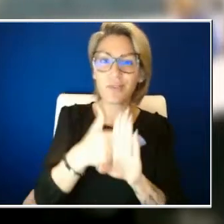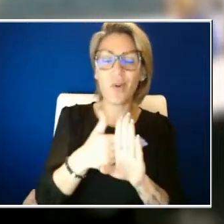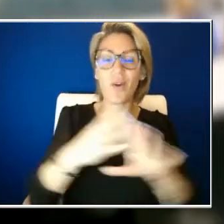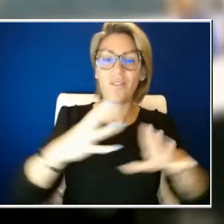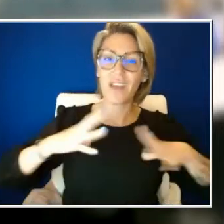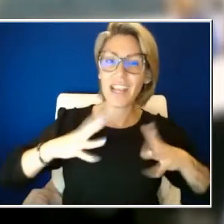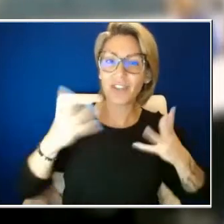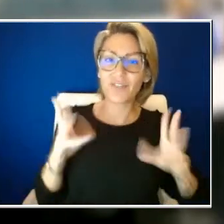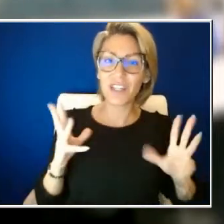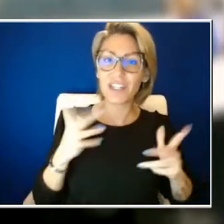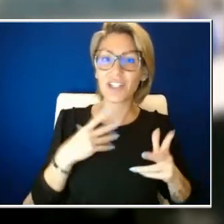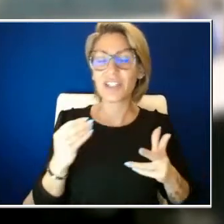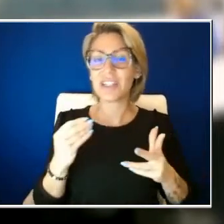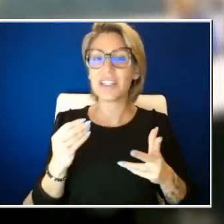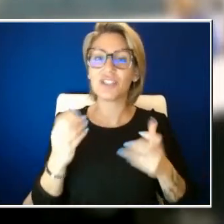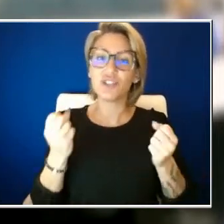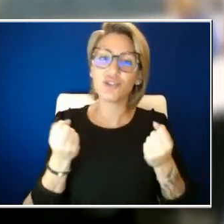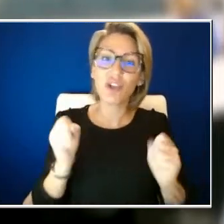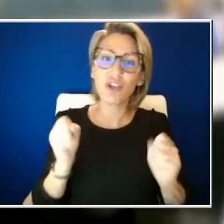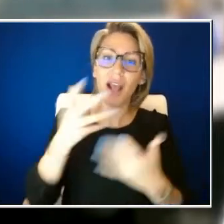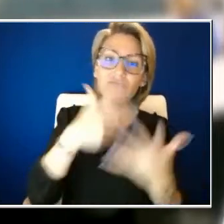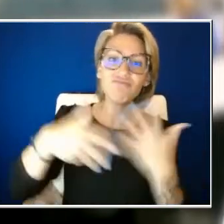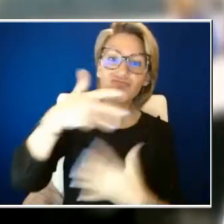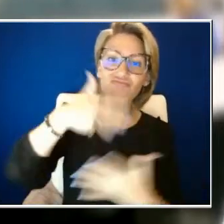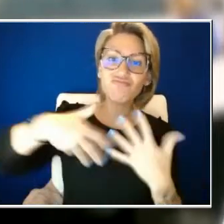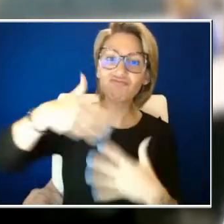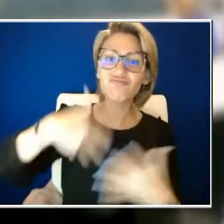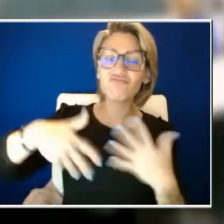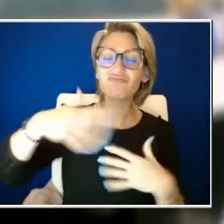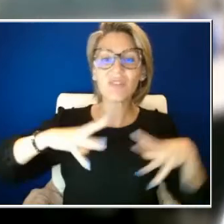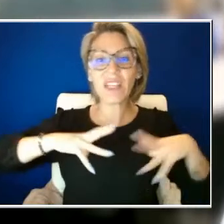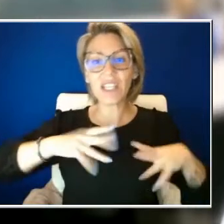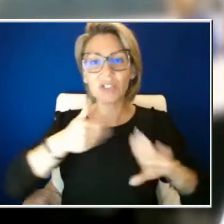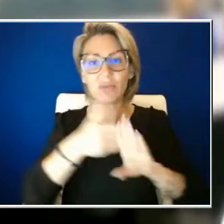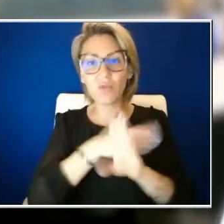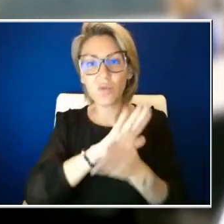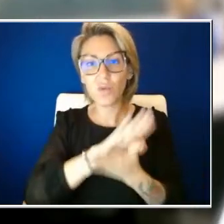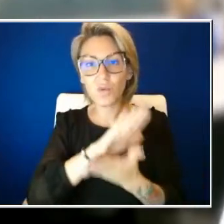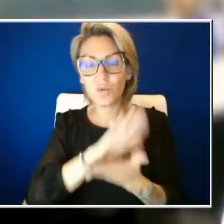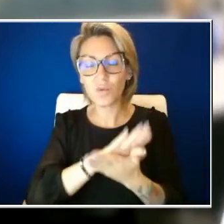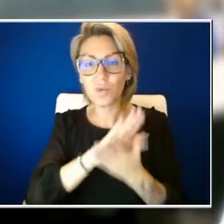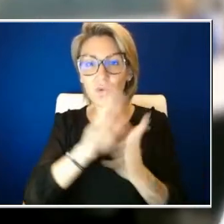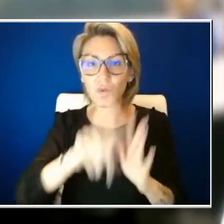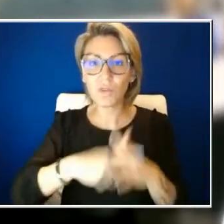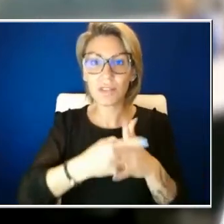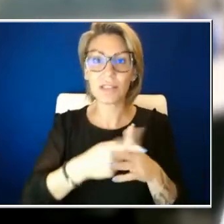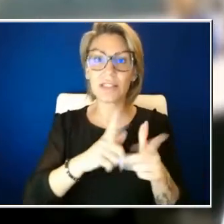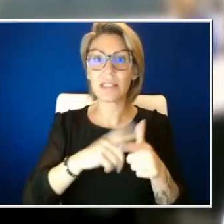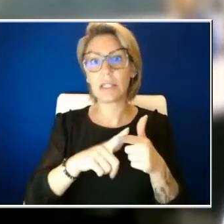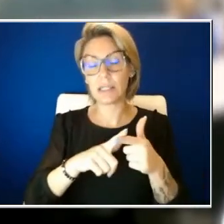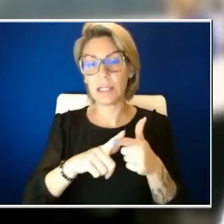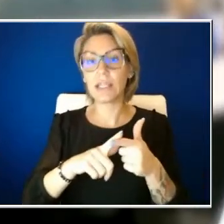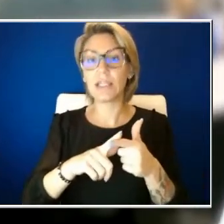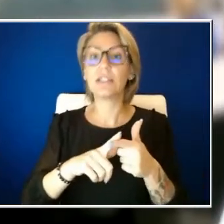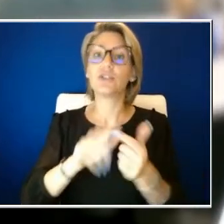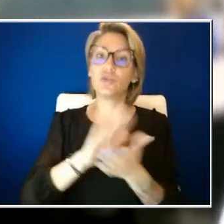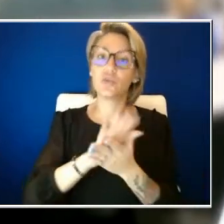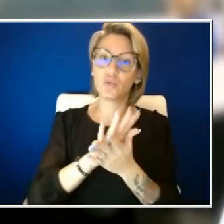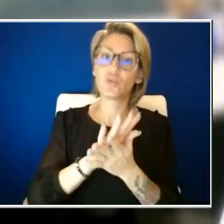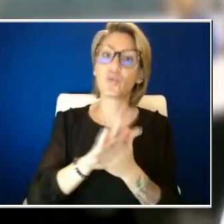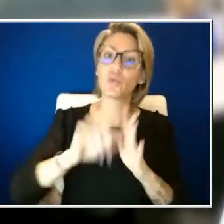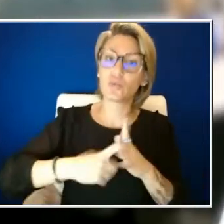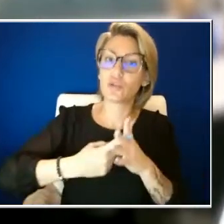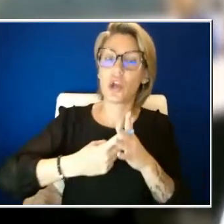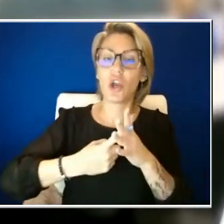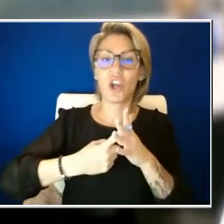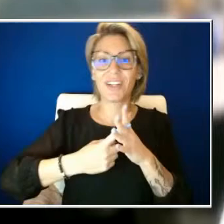to congregate, go enjoy their vacation before school starts. Certainly when school starts, a lot of kids getting together, families getting